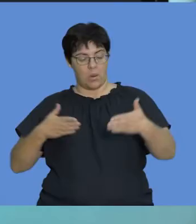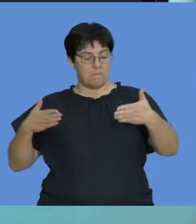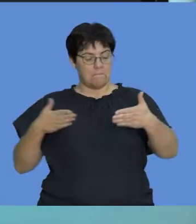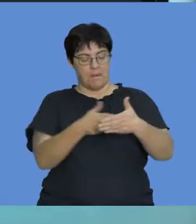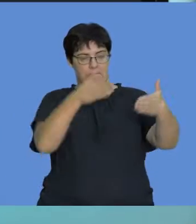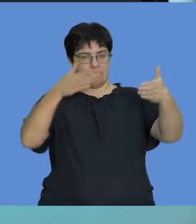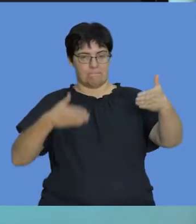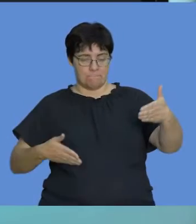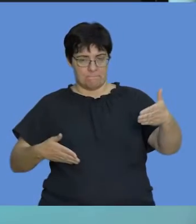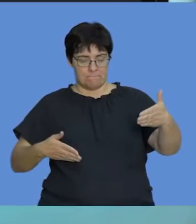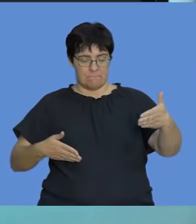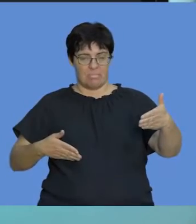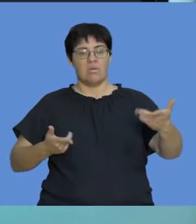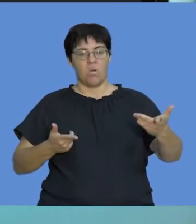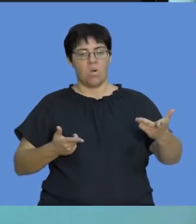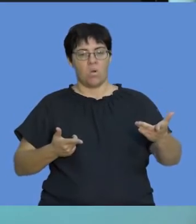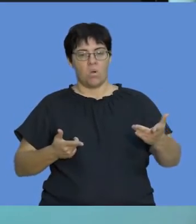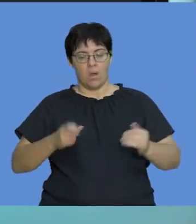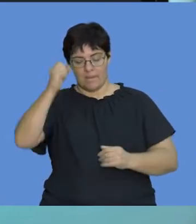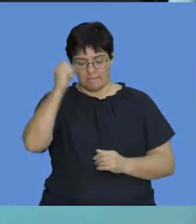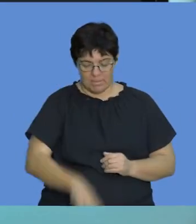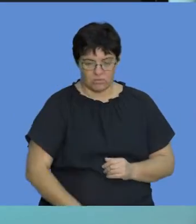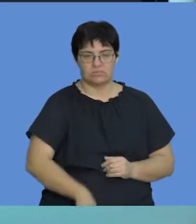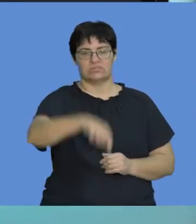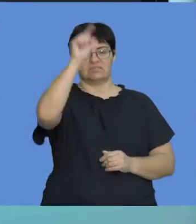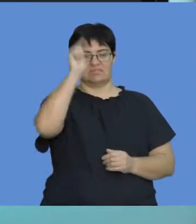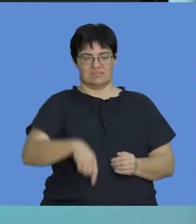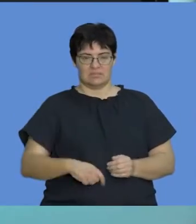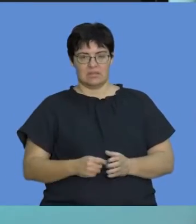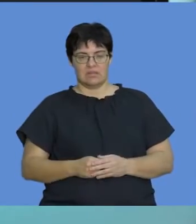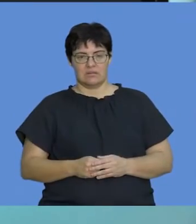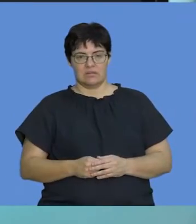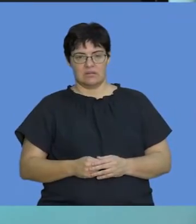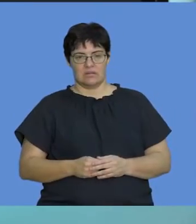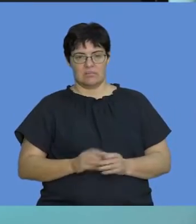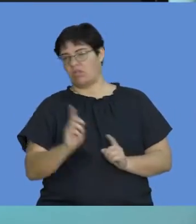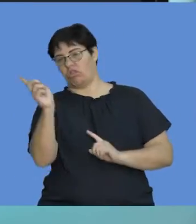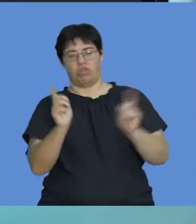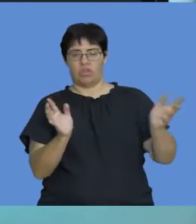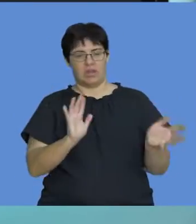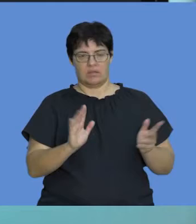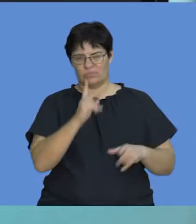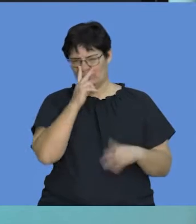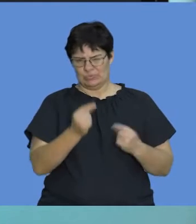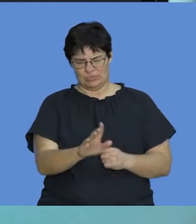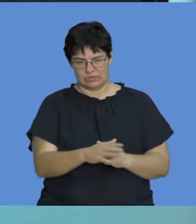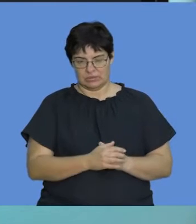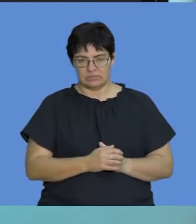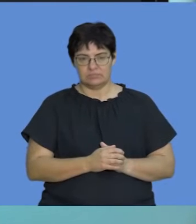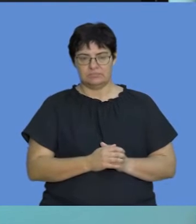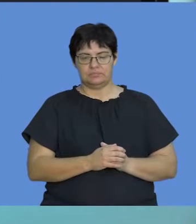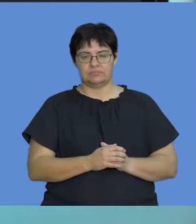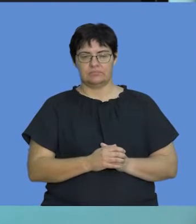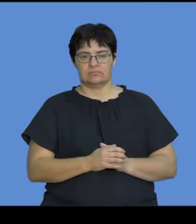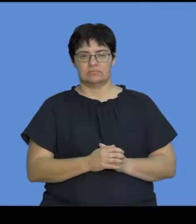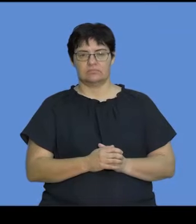or hits a floor and bounces up. We're not going to do anything that's two-dimensional, so it goes off at angles. Okay, we're not doing that. We're